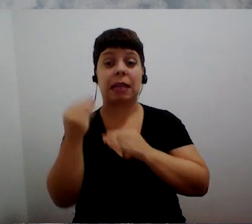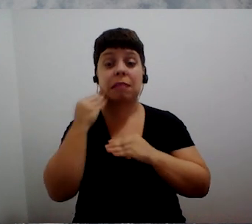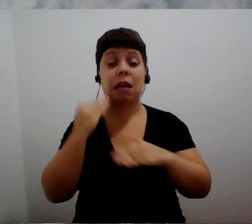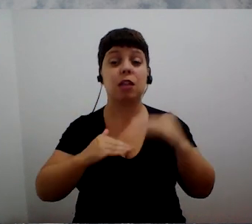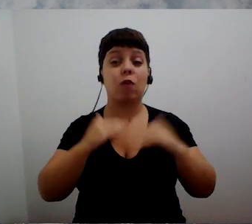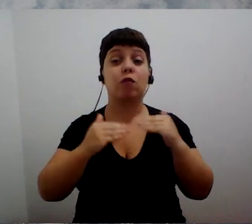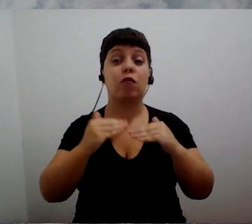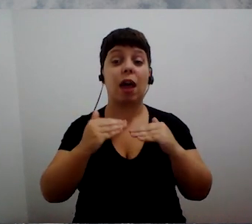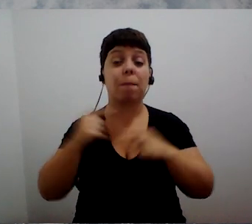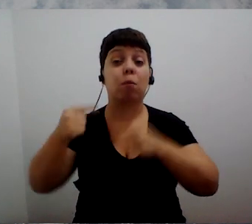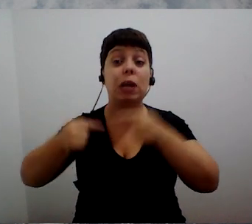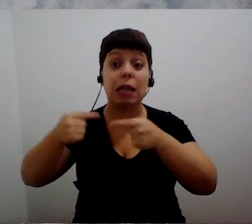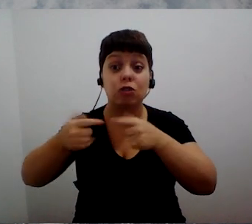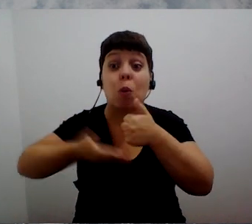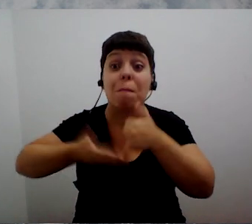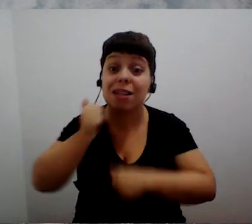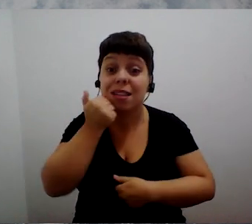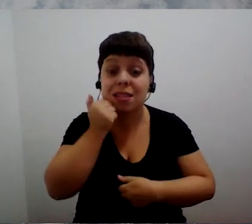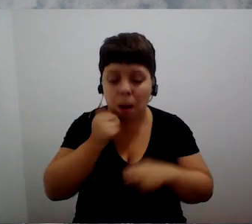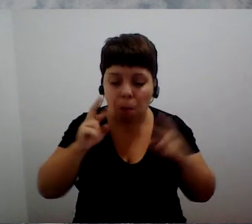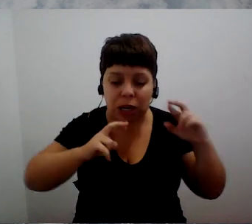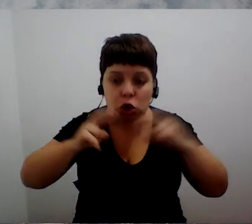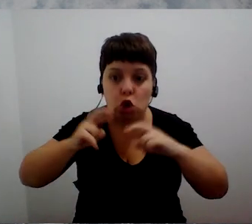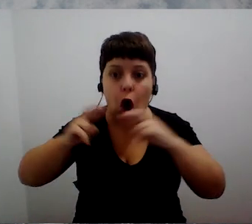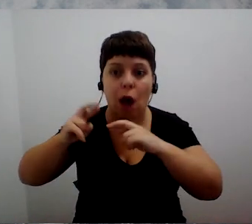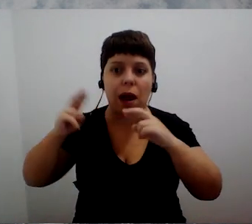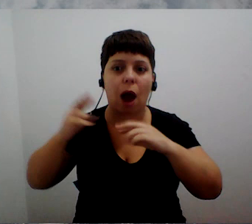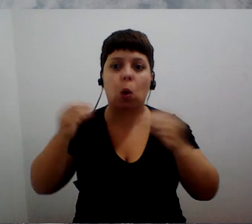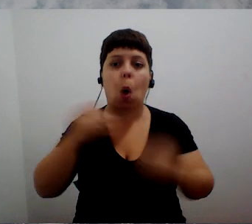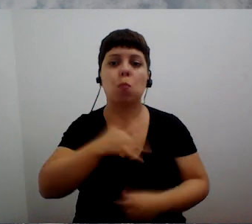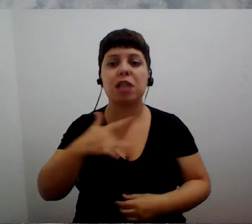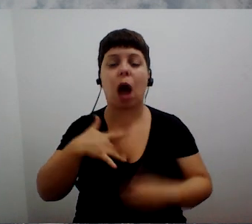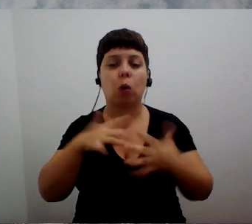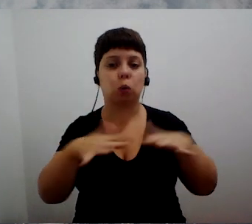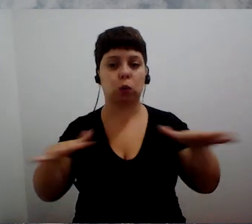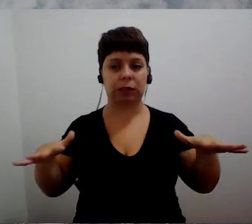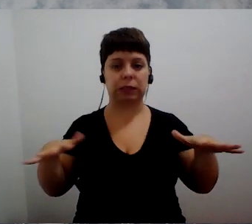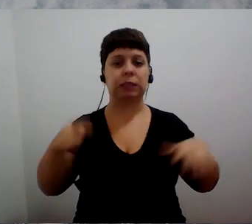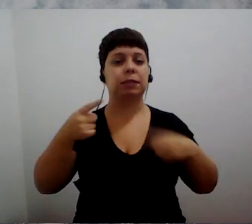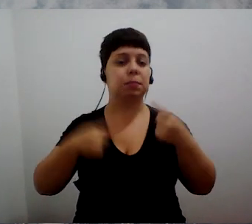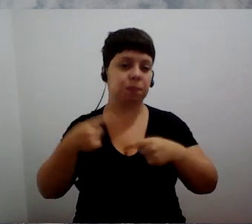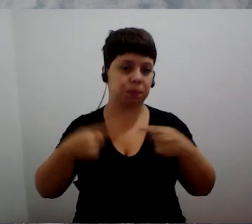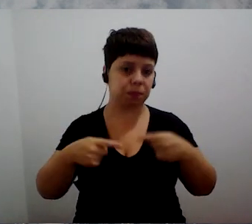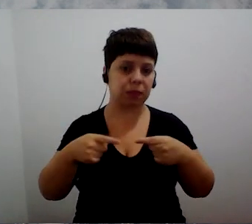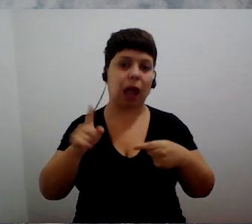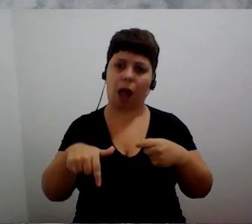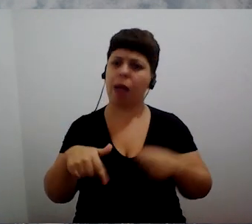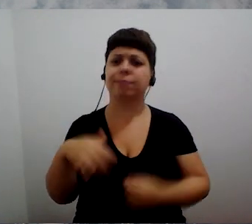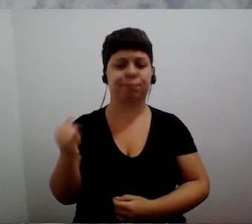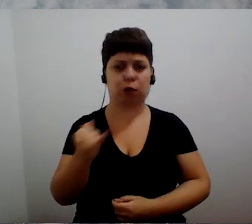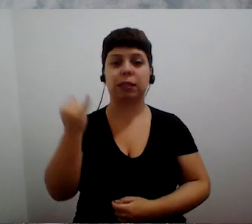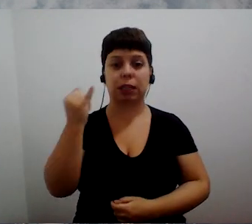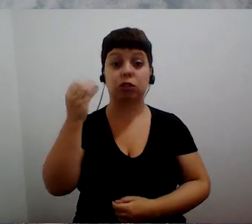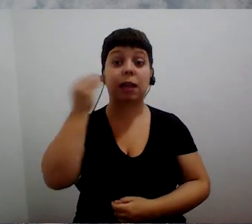Paulo, connecting key stakeholders to develop a science-based policy to monitor marine litter in the whole state.